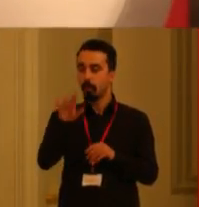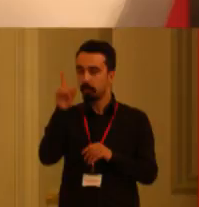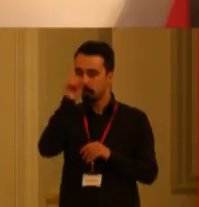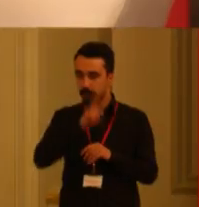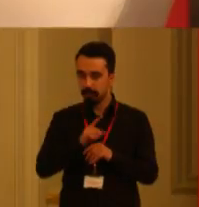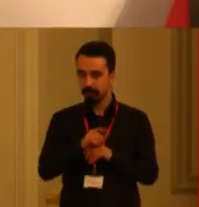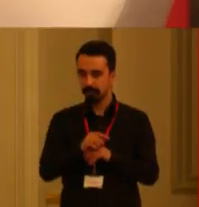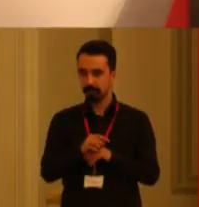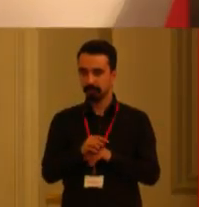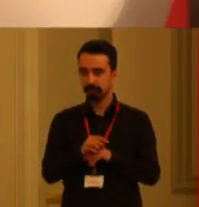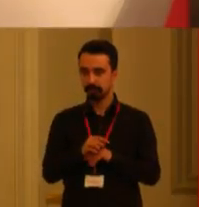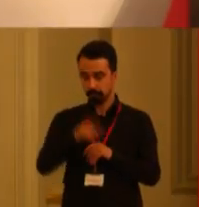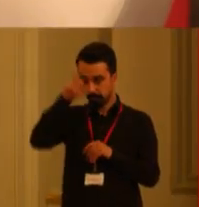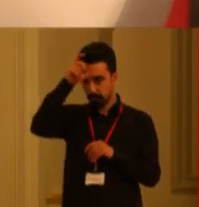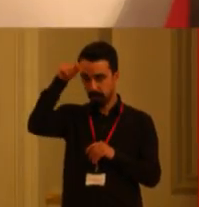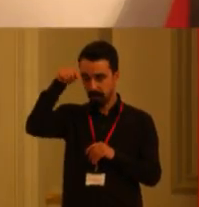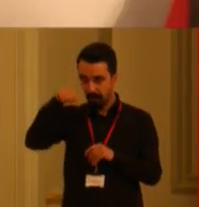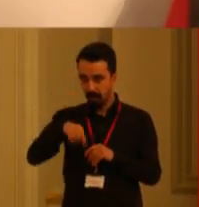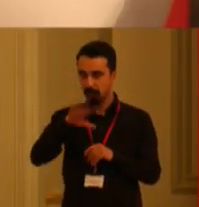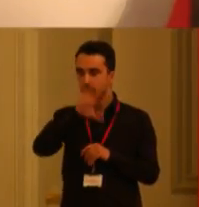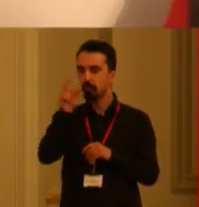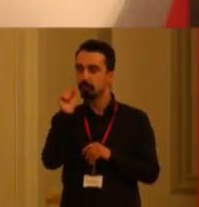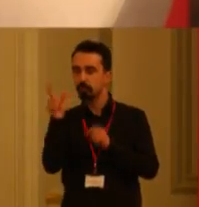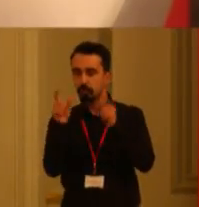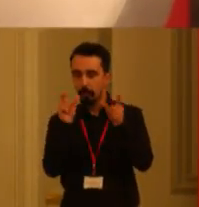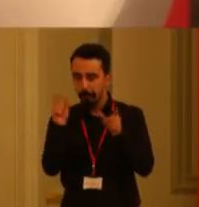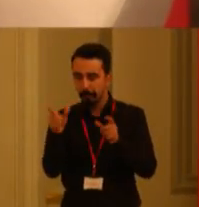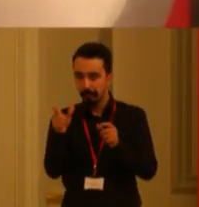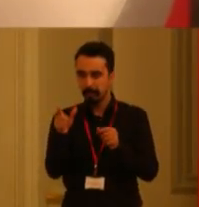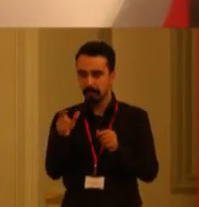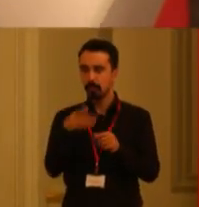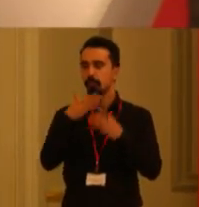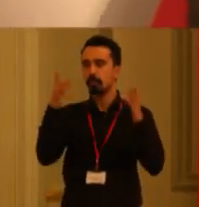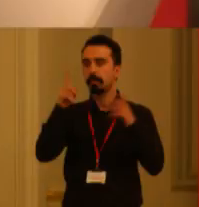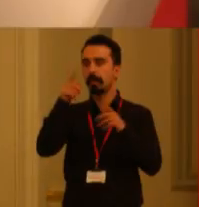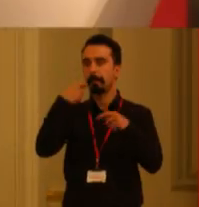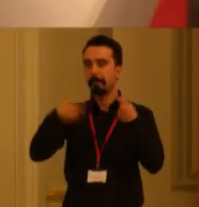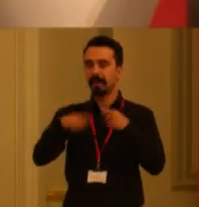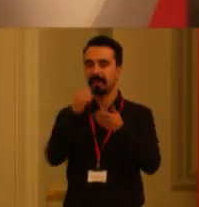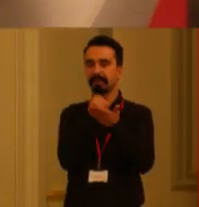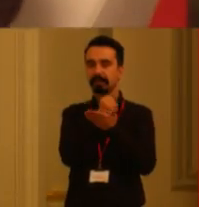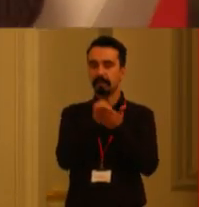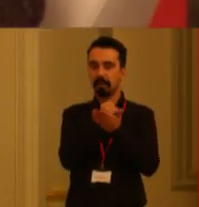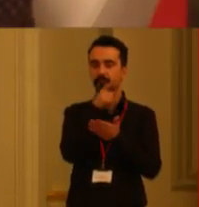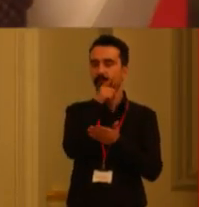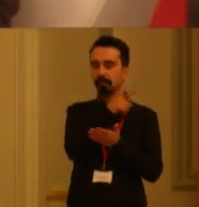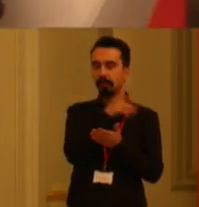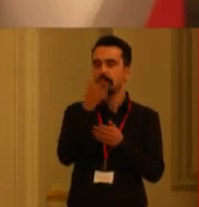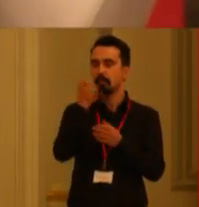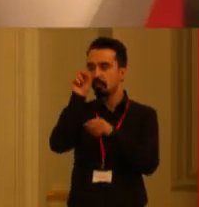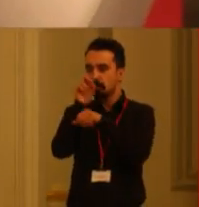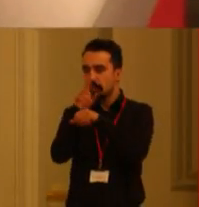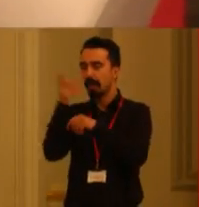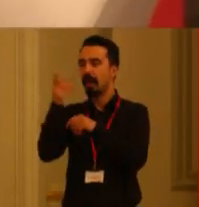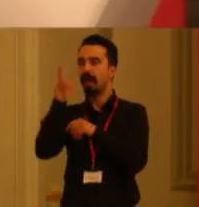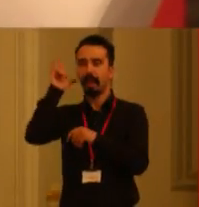managers don't let their female employees use that right. This is a large